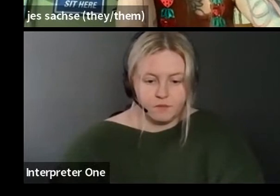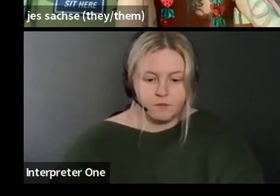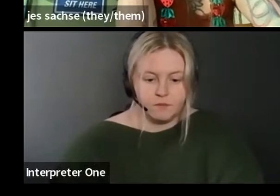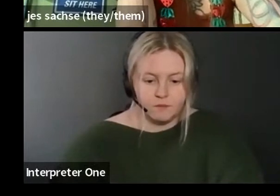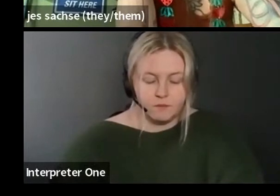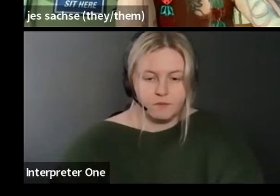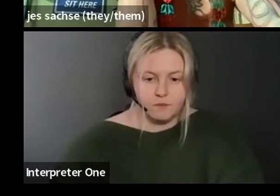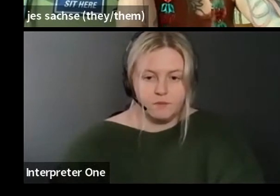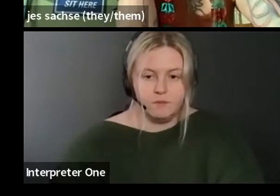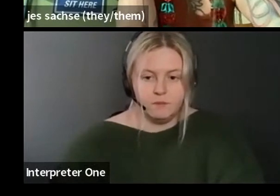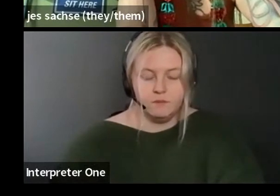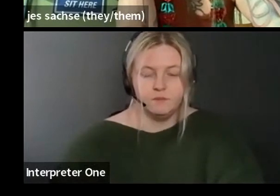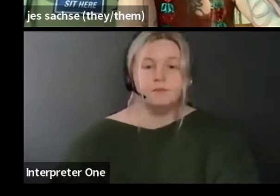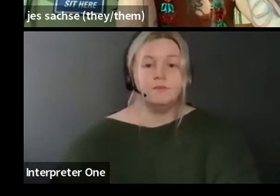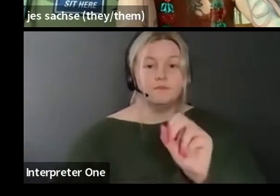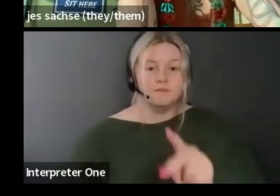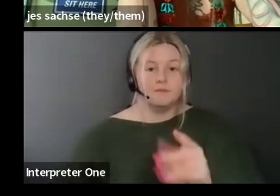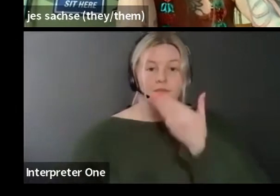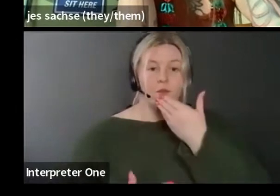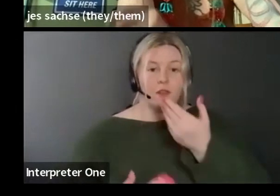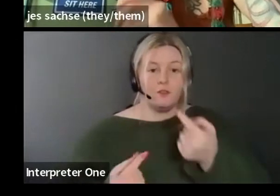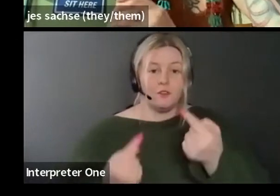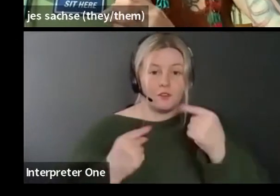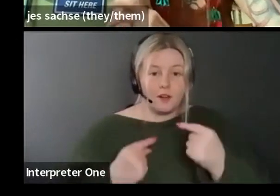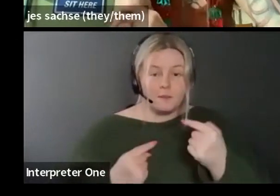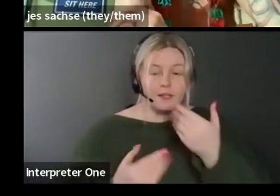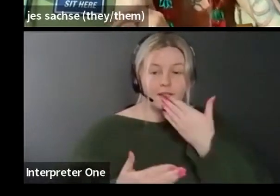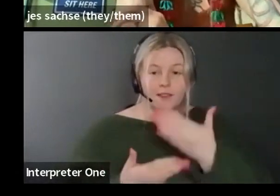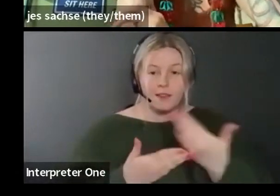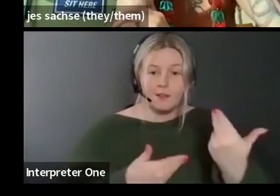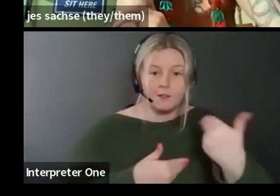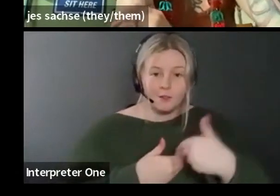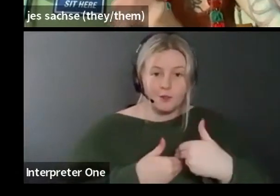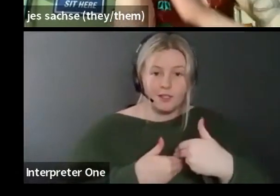All right, folks. Thank you for being here. Thank you for joining us.